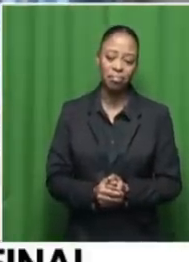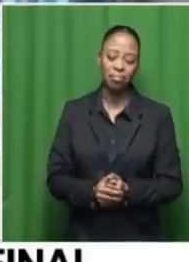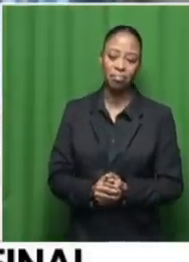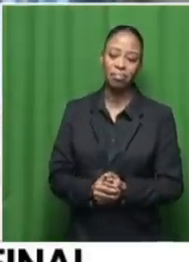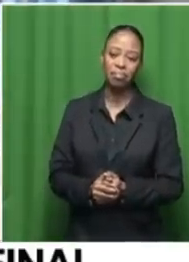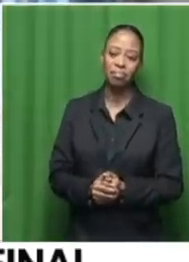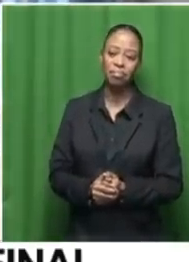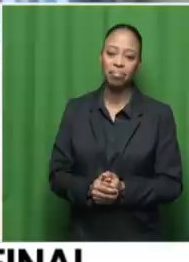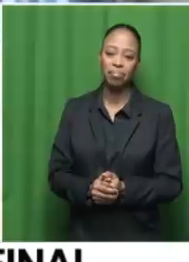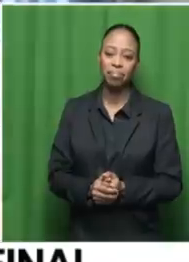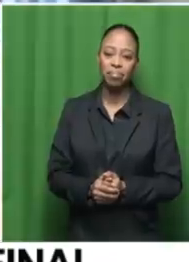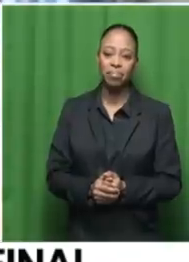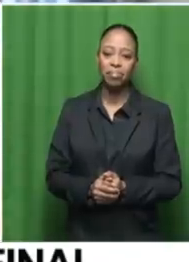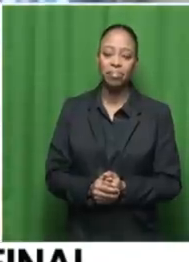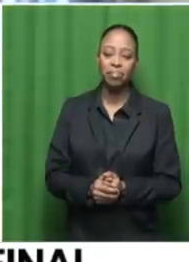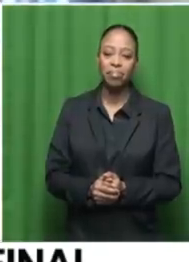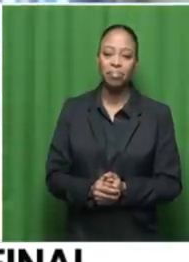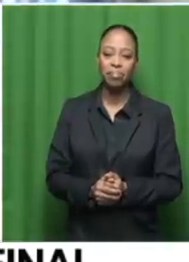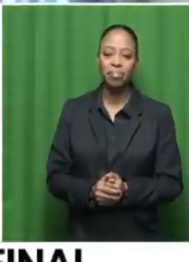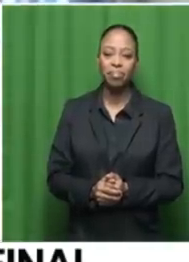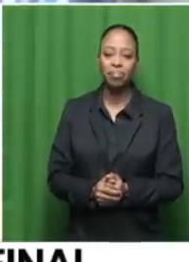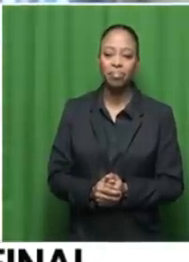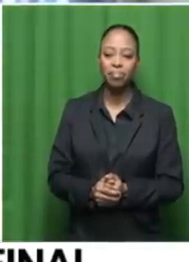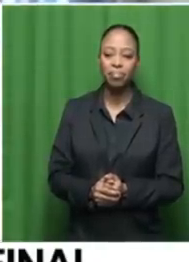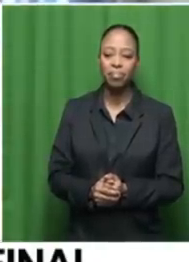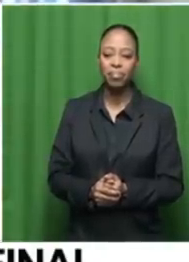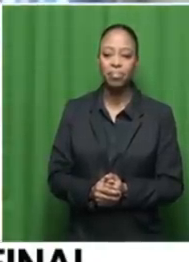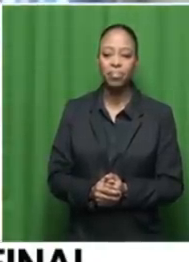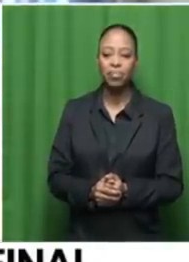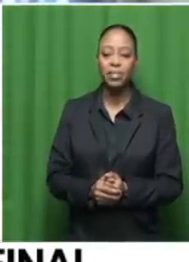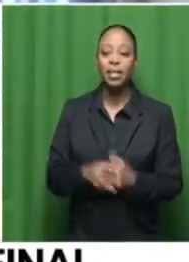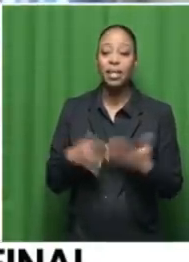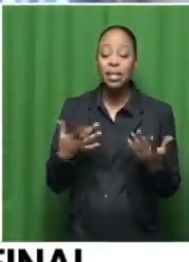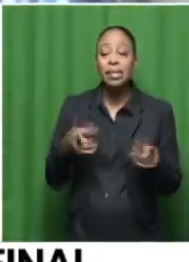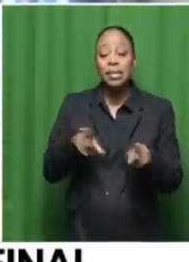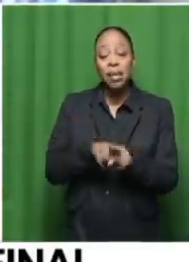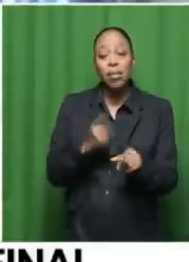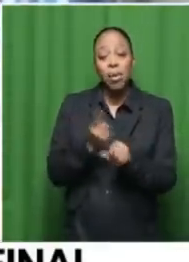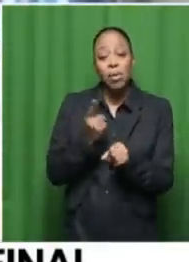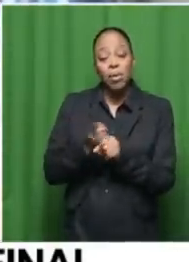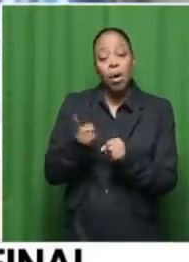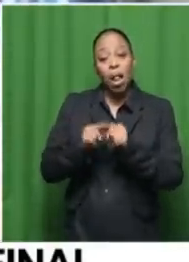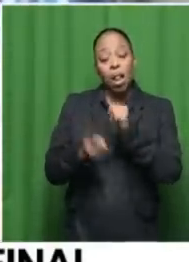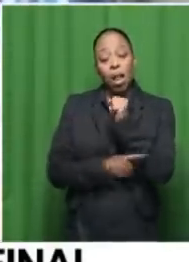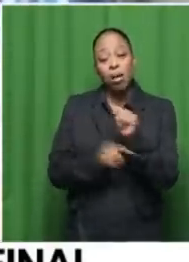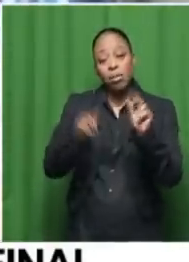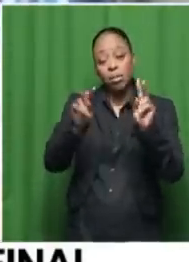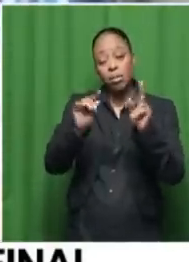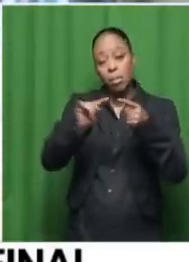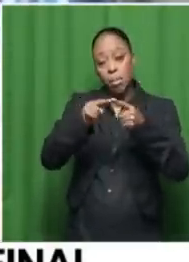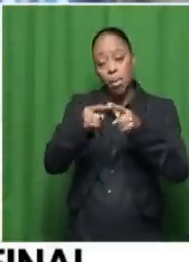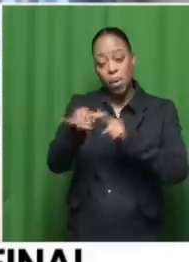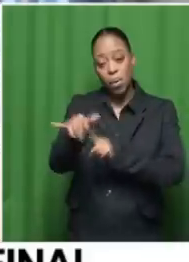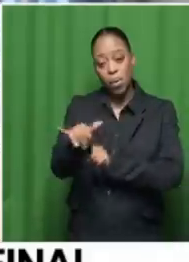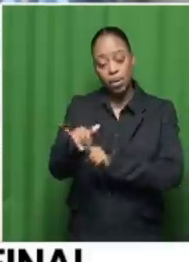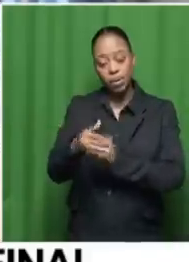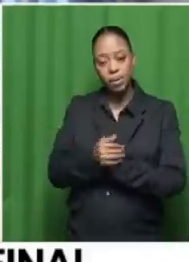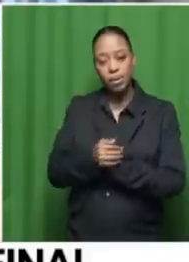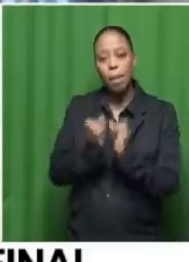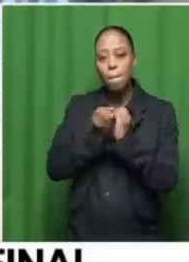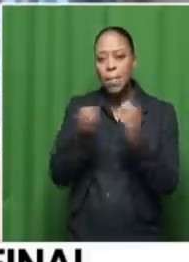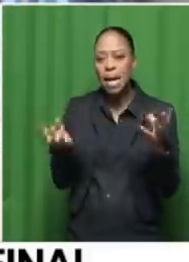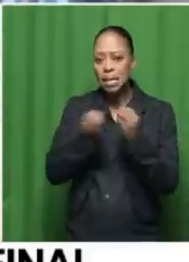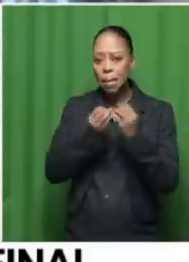prepared in the system that we have in place at the moment. And last but not least, the lot of